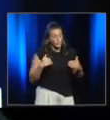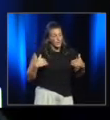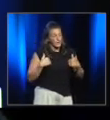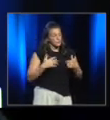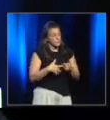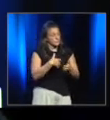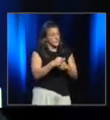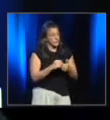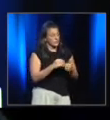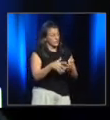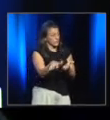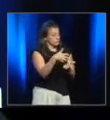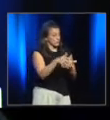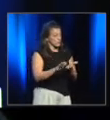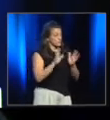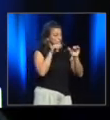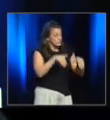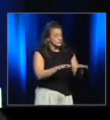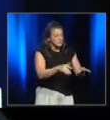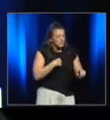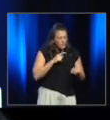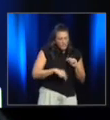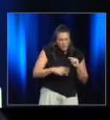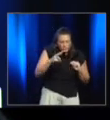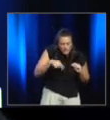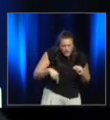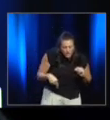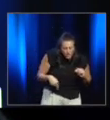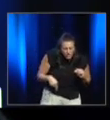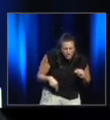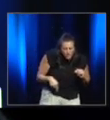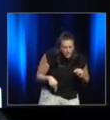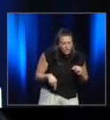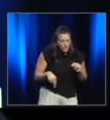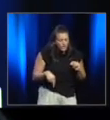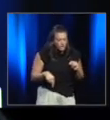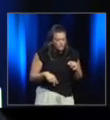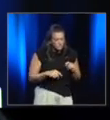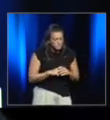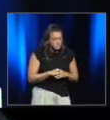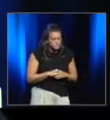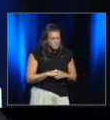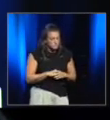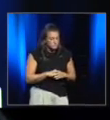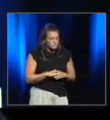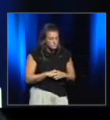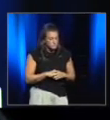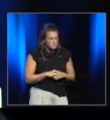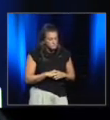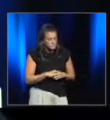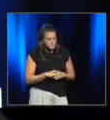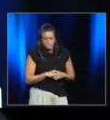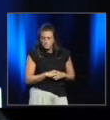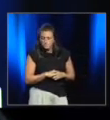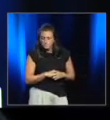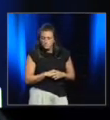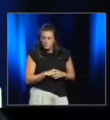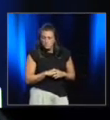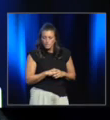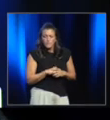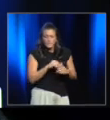the... I can't read it from here. The Ross Sea seals are doing slightly different things to the seals from the East